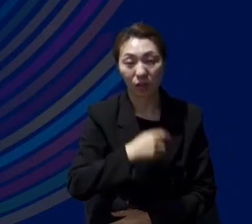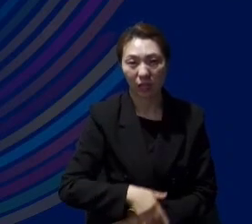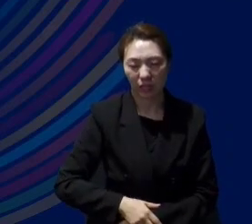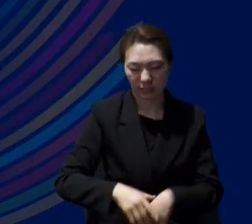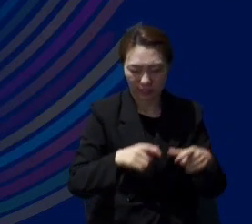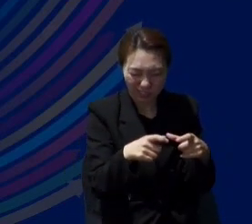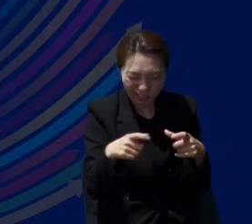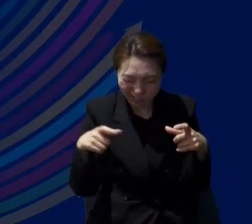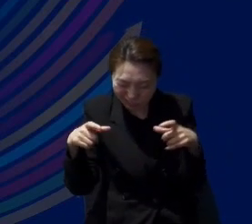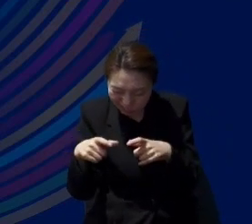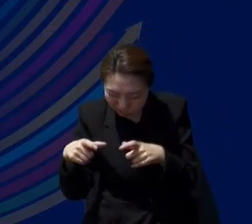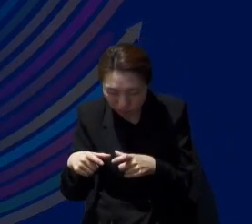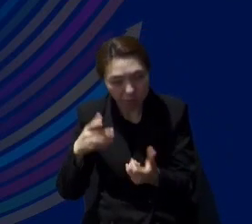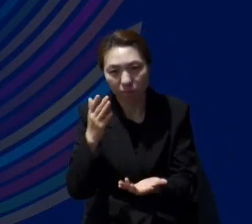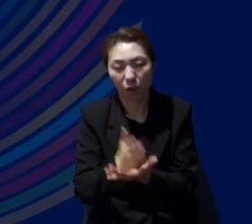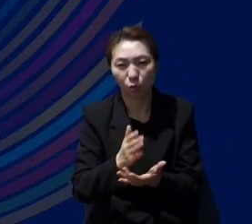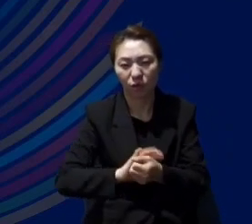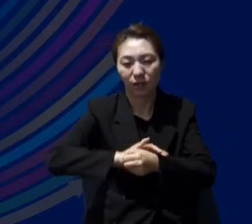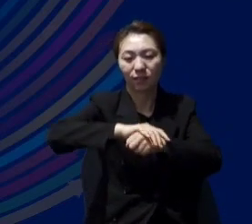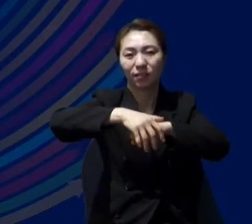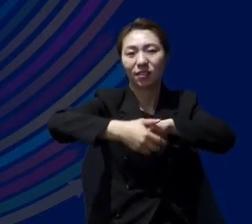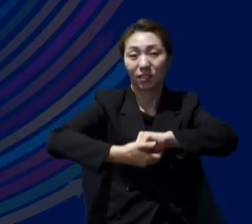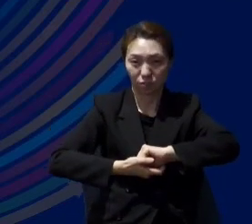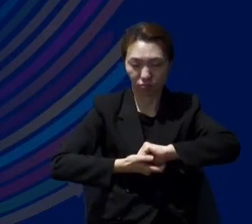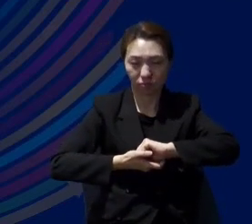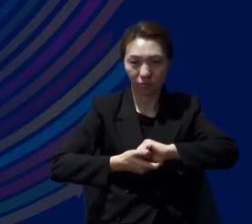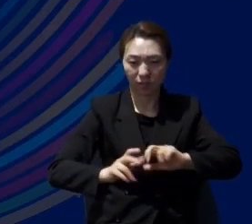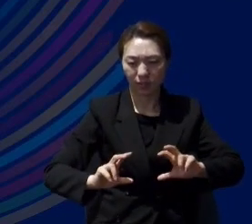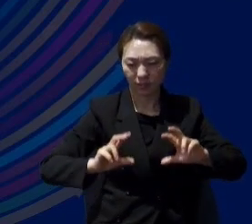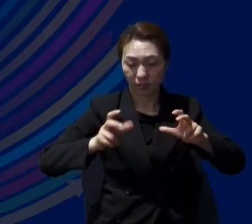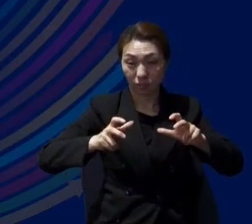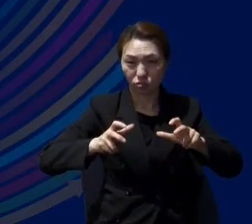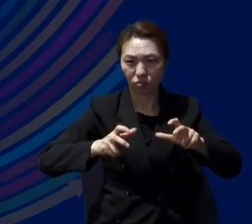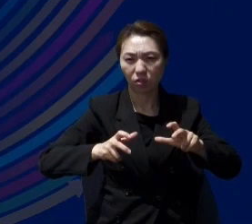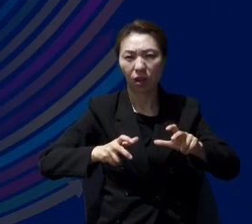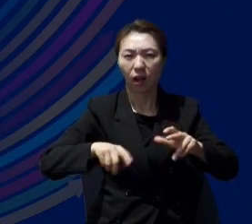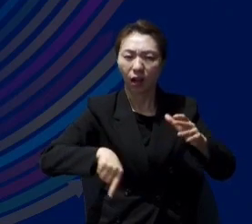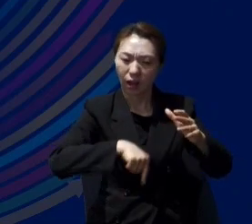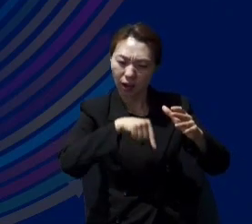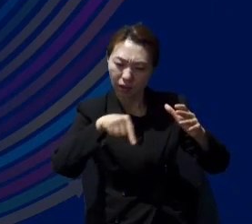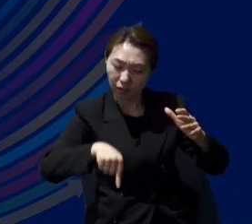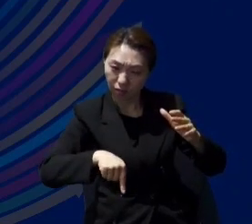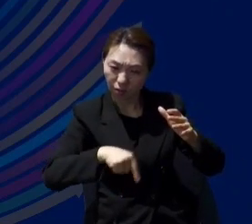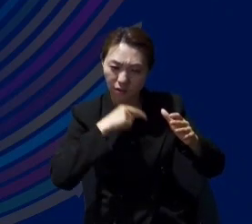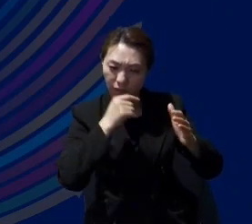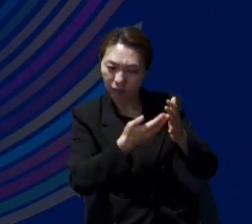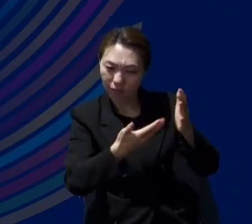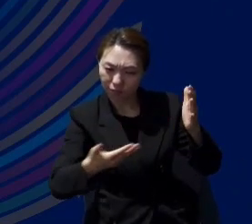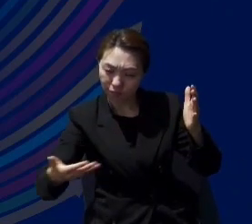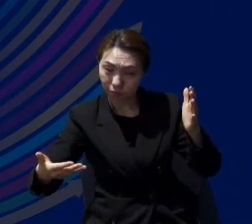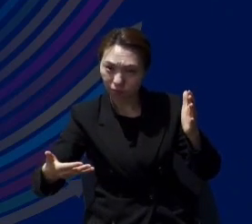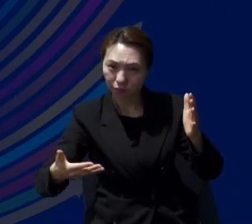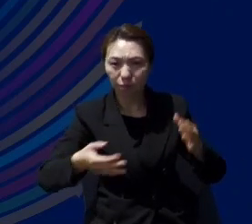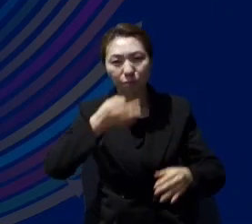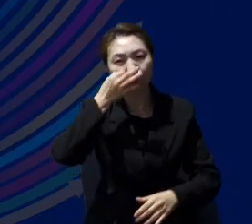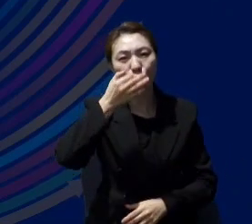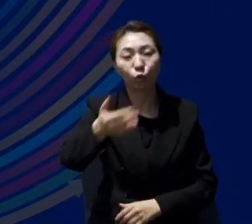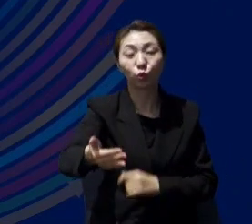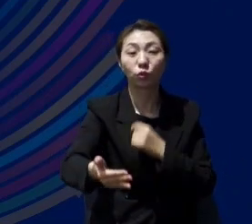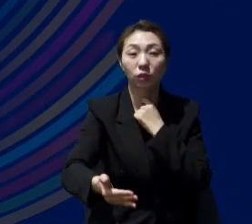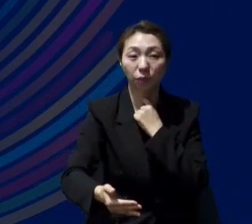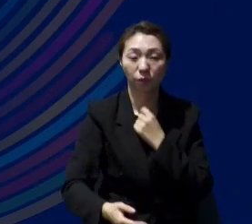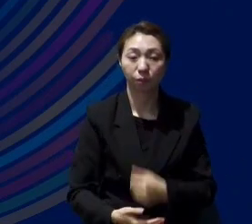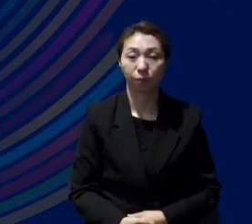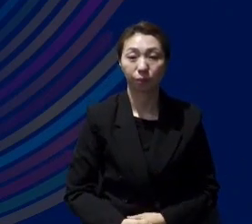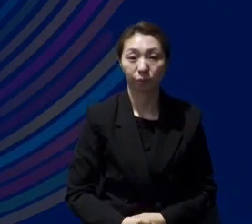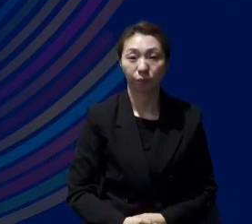this age of Anthropocene. The Anthropocene is really highly debated right now, but it is